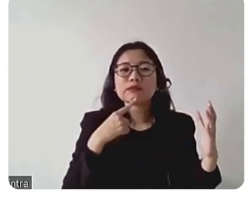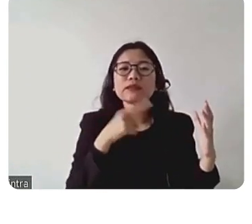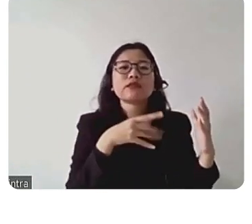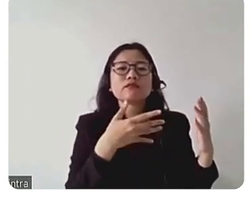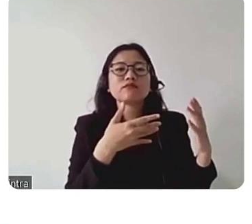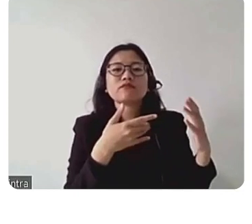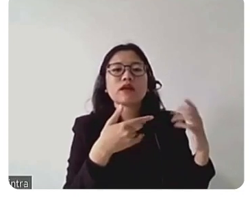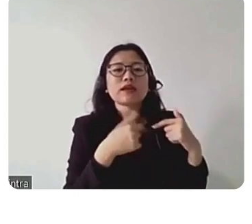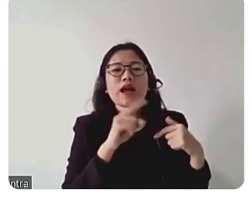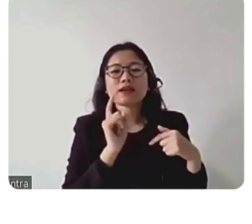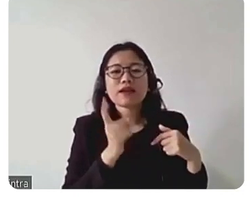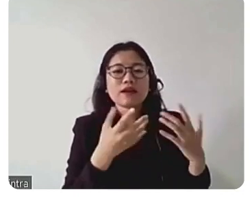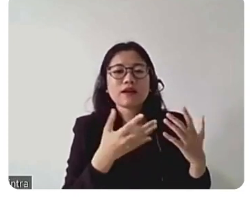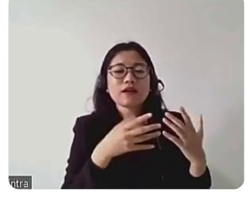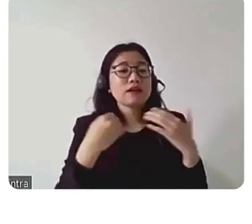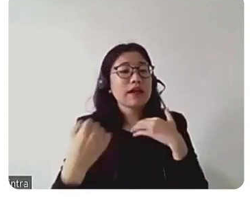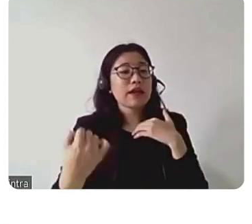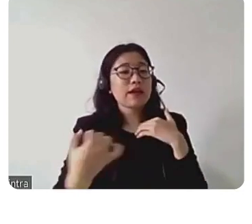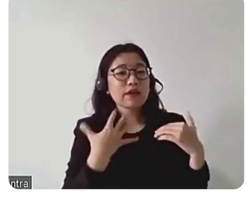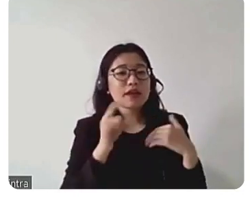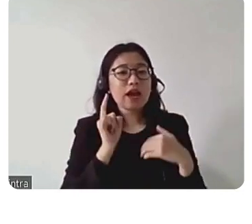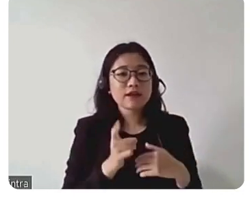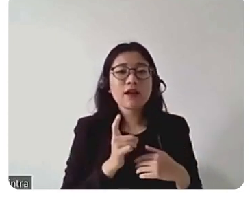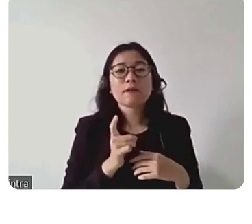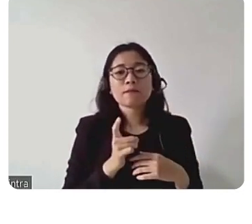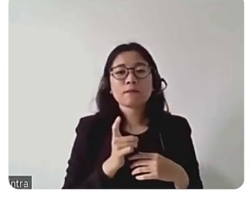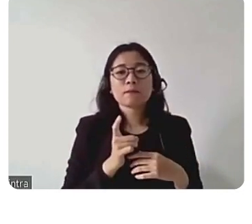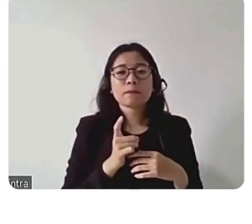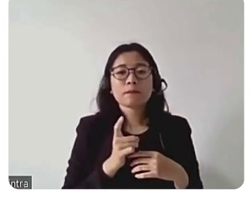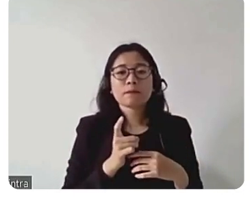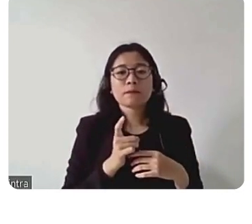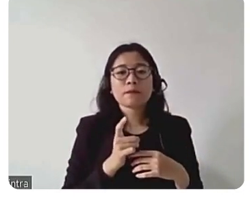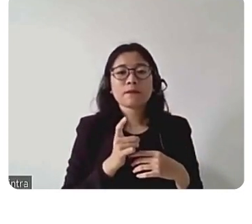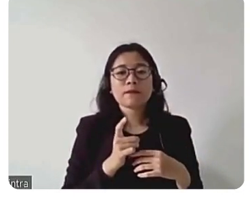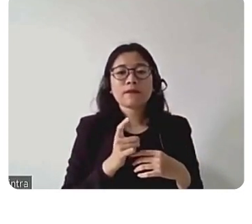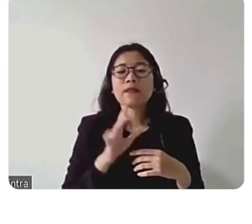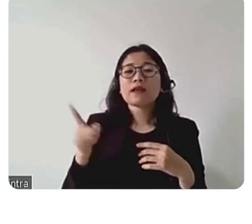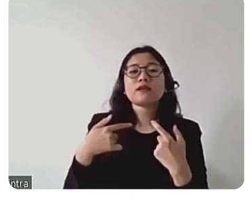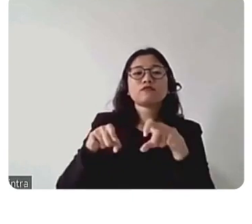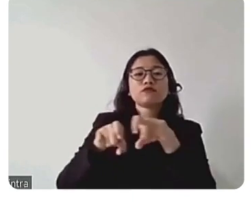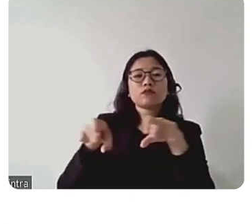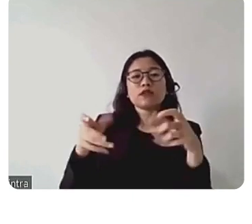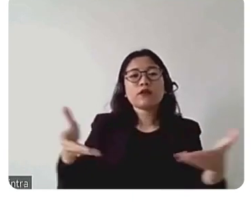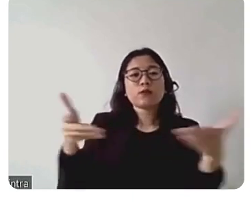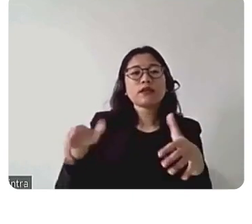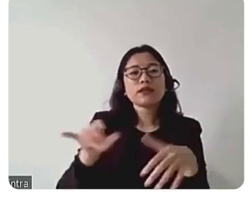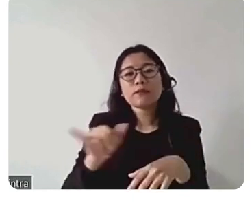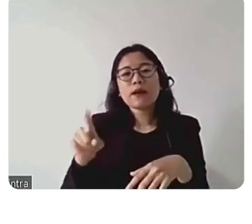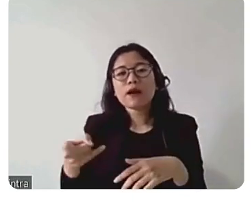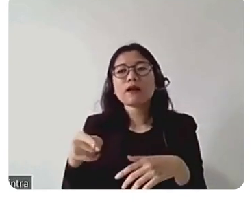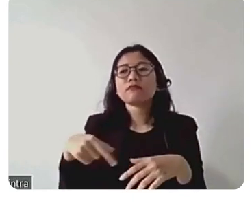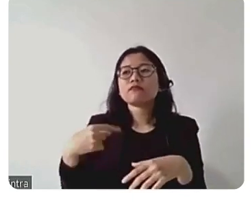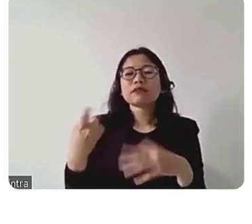has far-reaching consequences that affect not just the environment, but also each person's and our society's health.